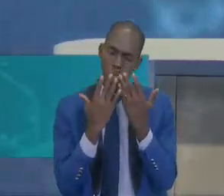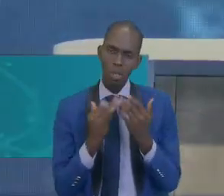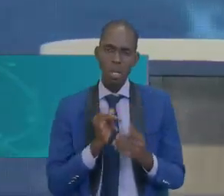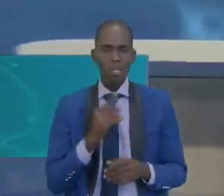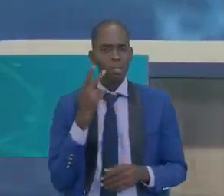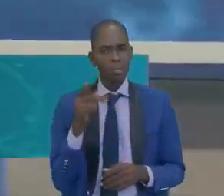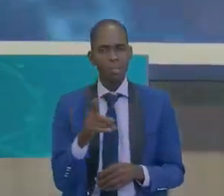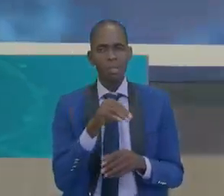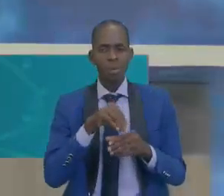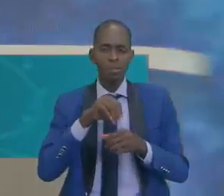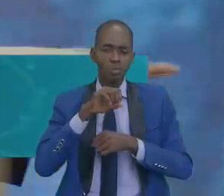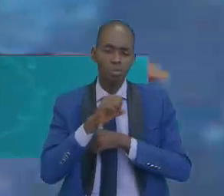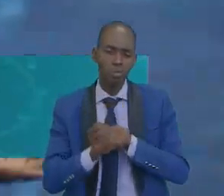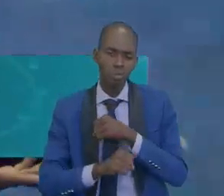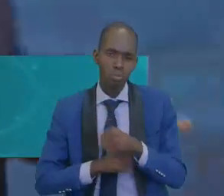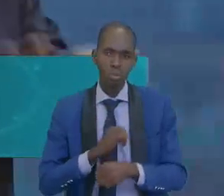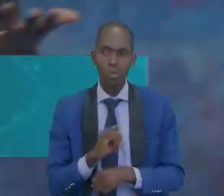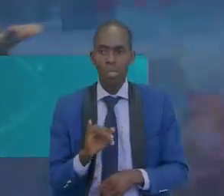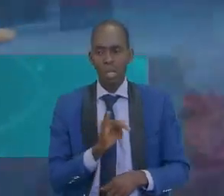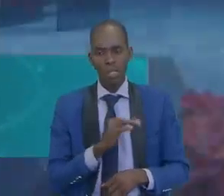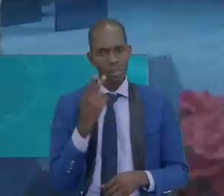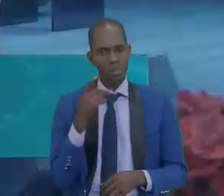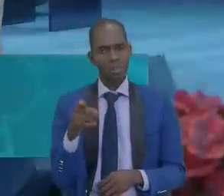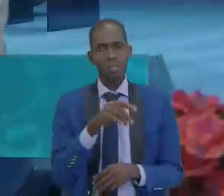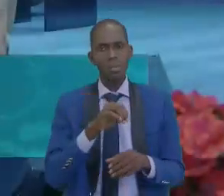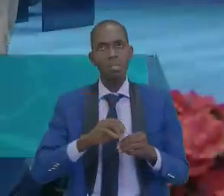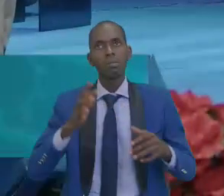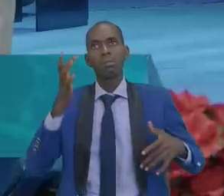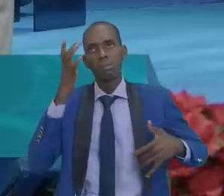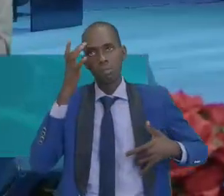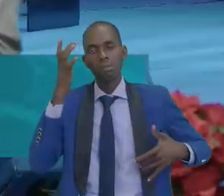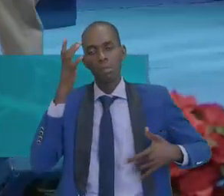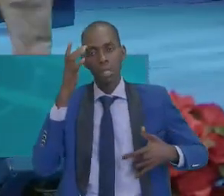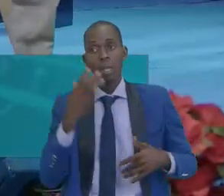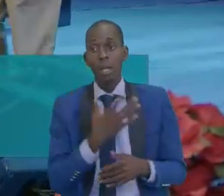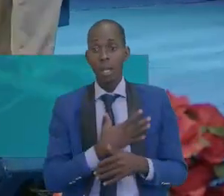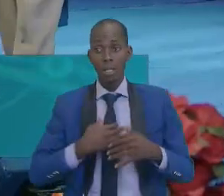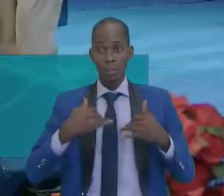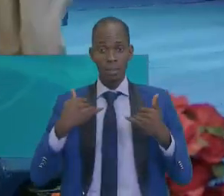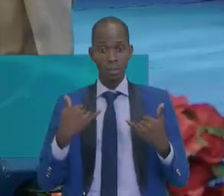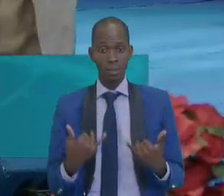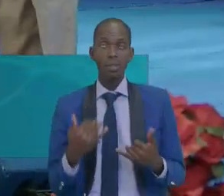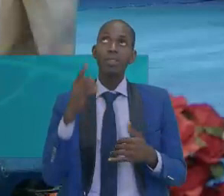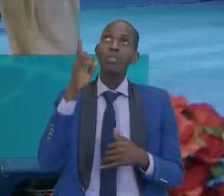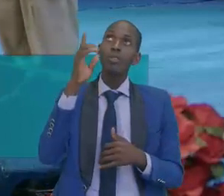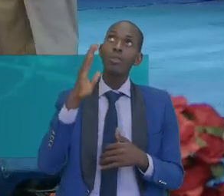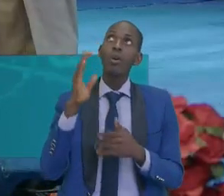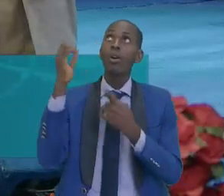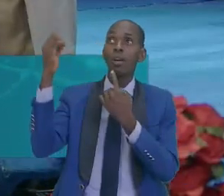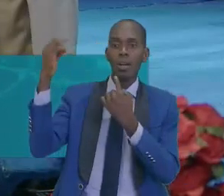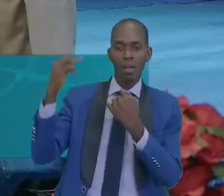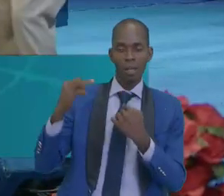suffering. I see them in sickness. And now God came to them.